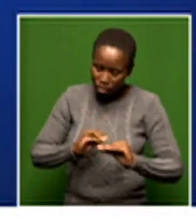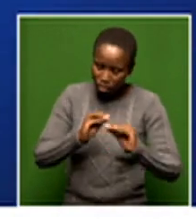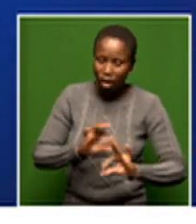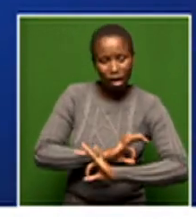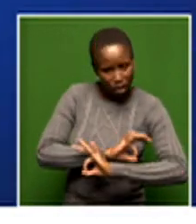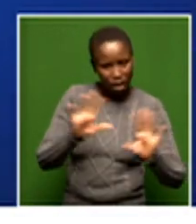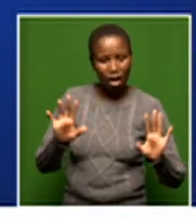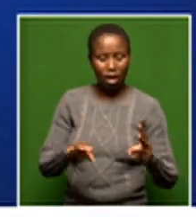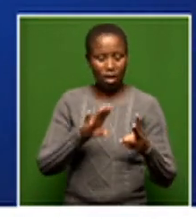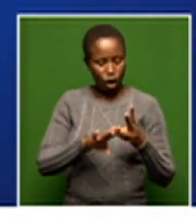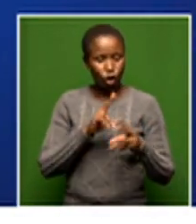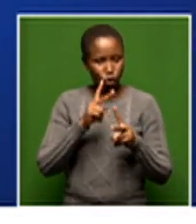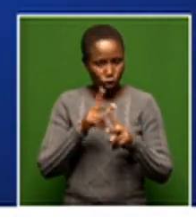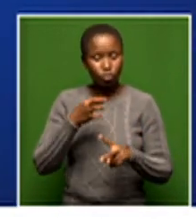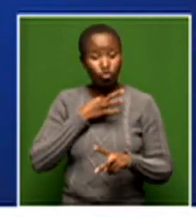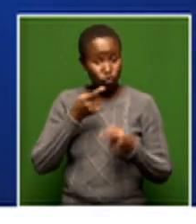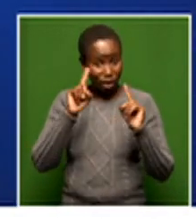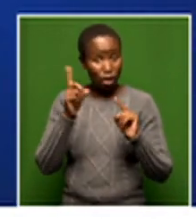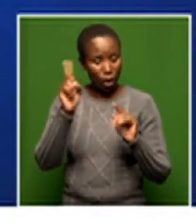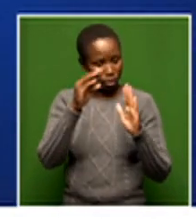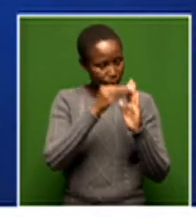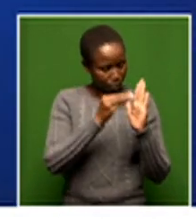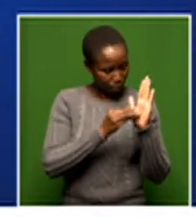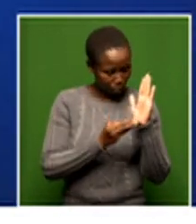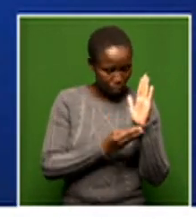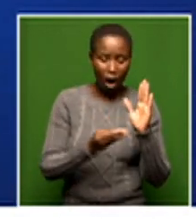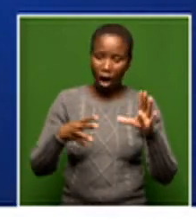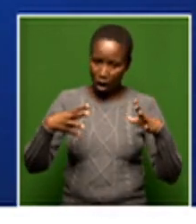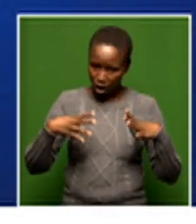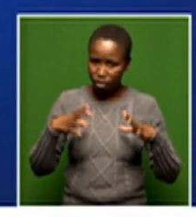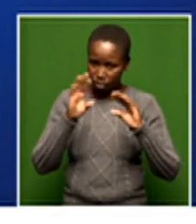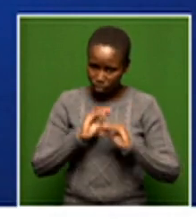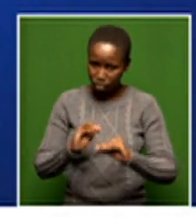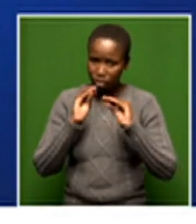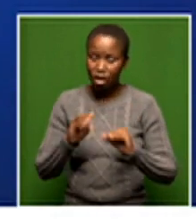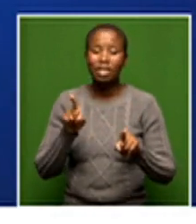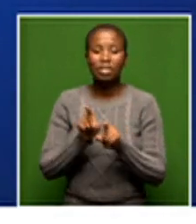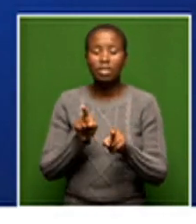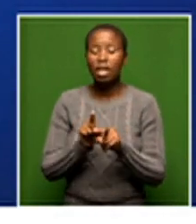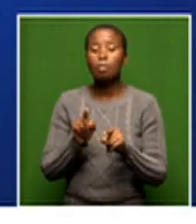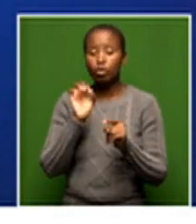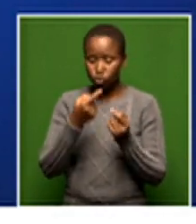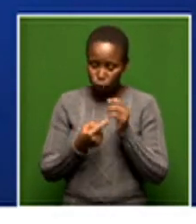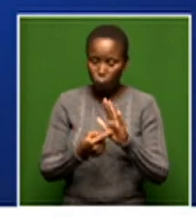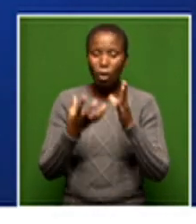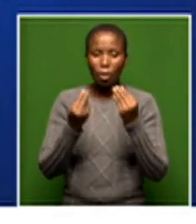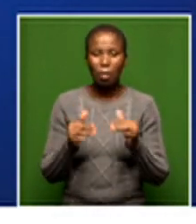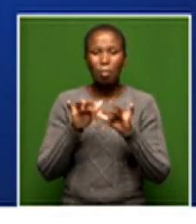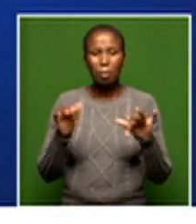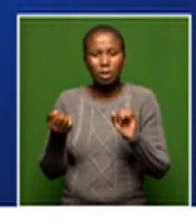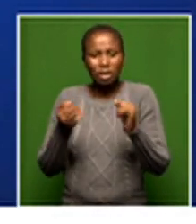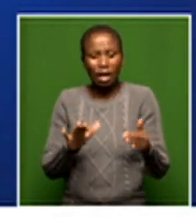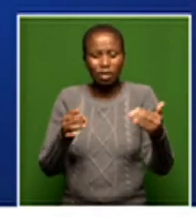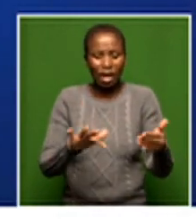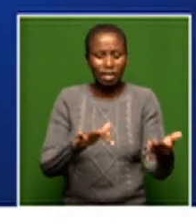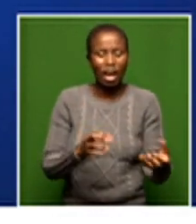the risks. And we know from the data so far that the people who are dying from COVID-19, even in Africa, are elderly,